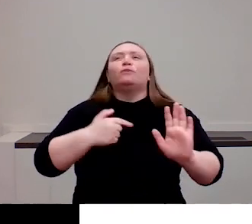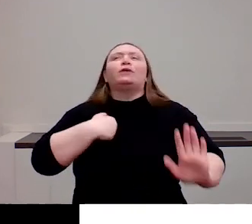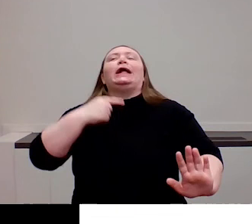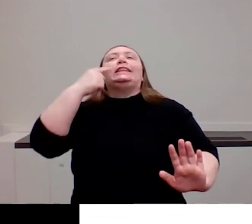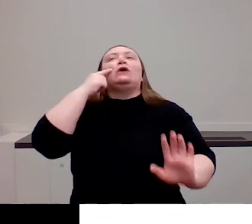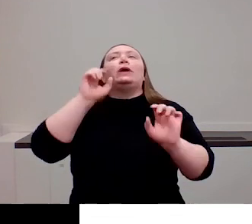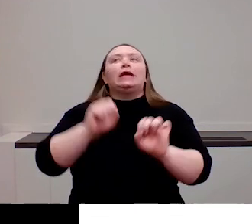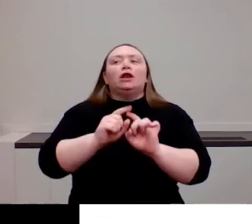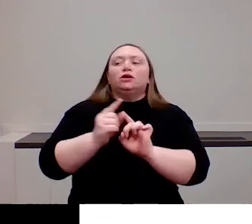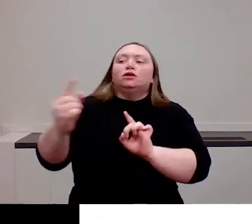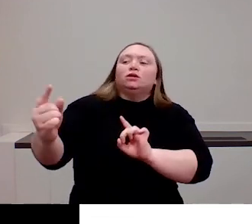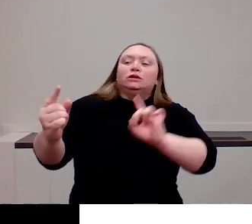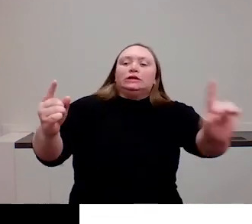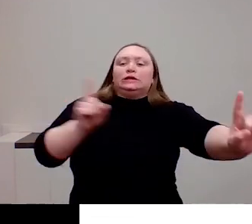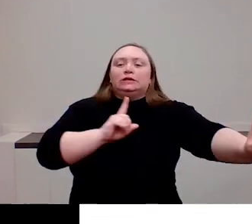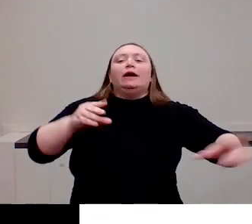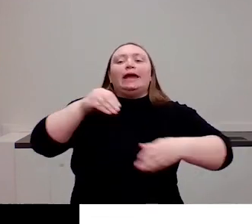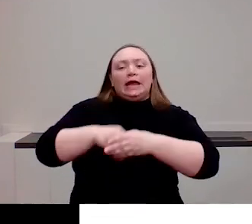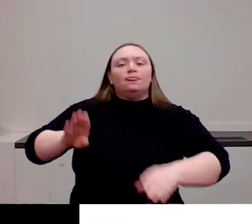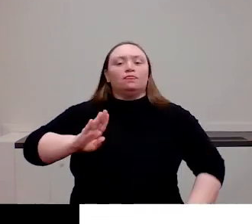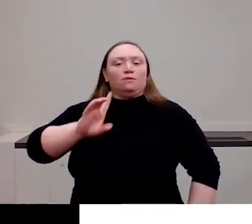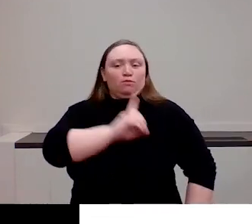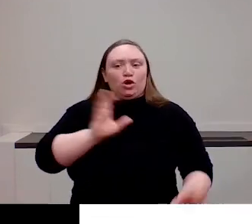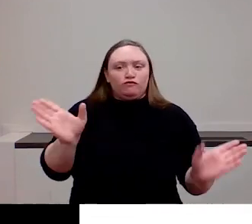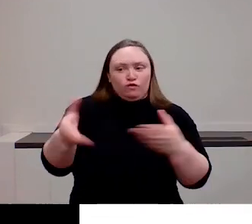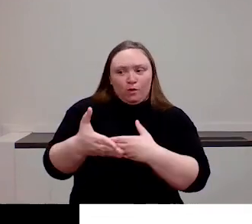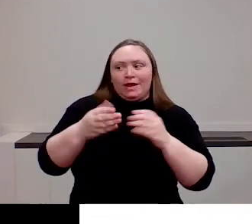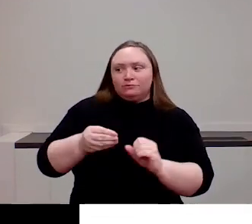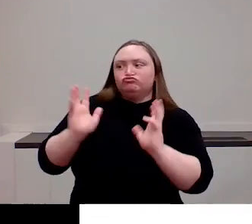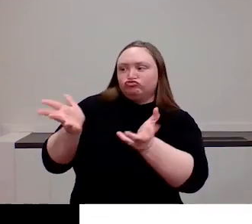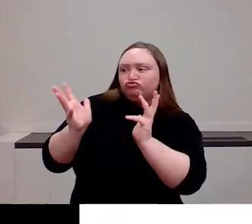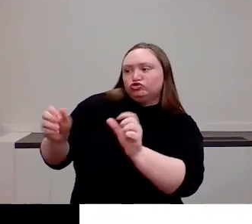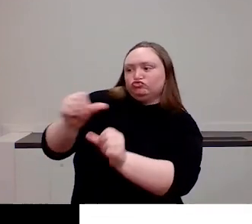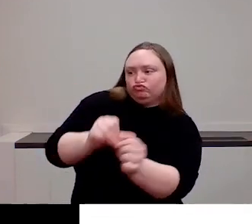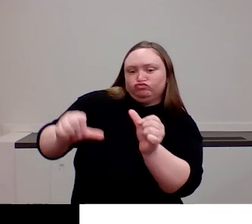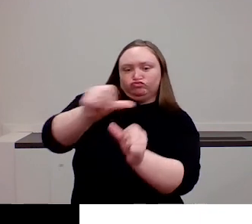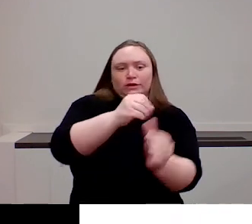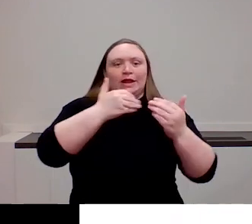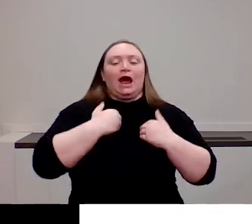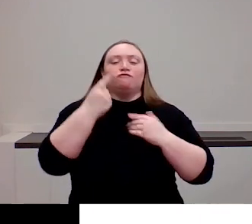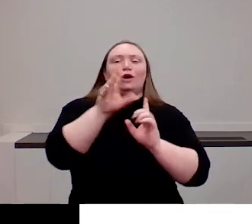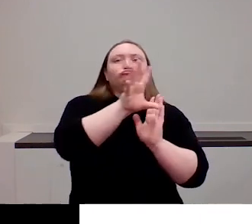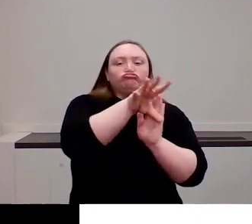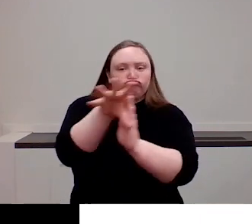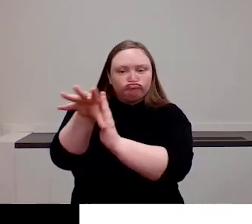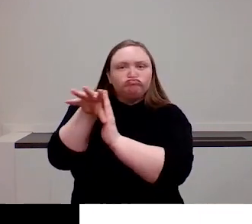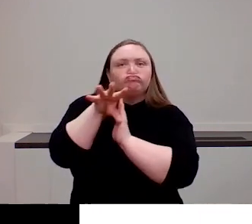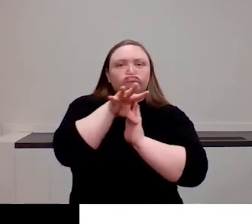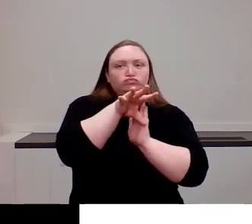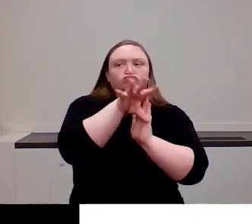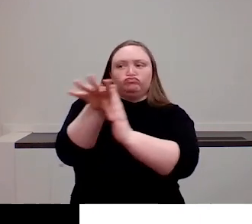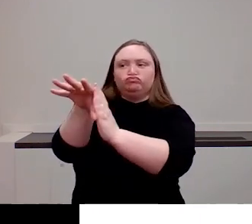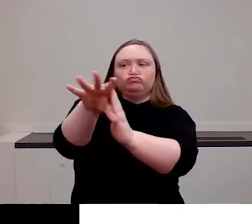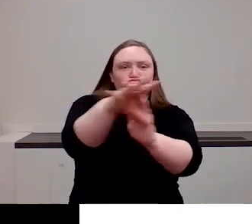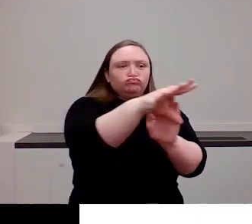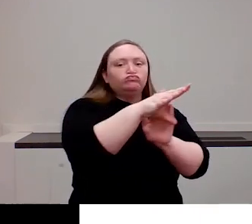I think we can socially distance in the boardroom, talk to each other, and have a camera or a way to broadcast the meeting